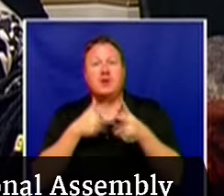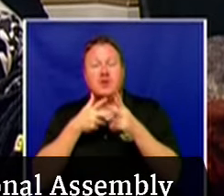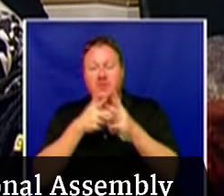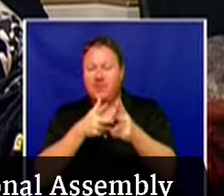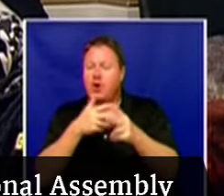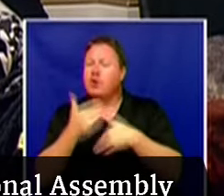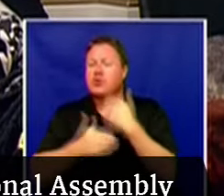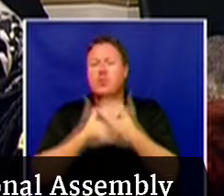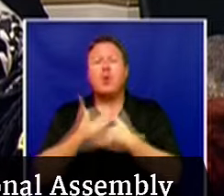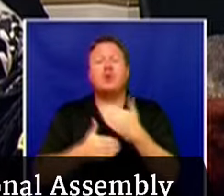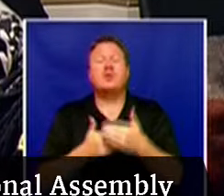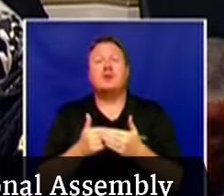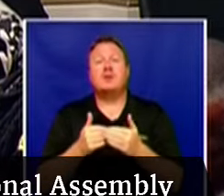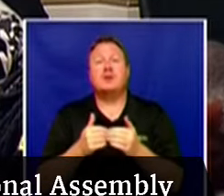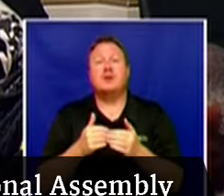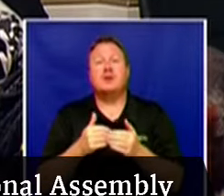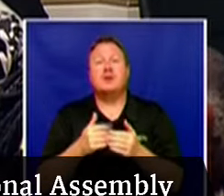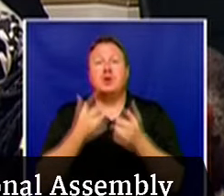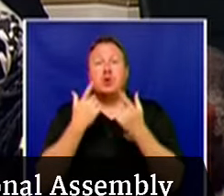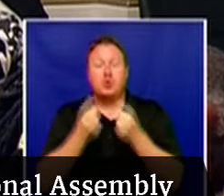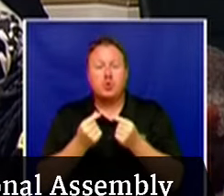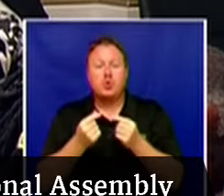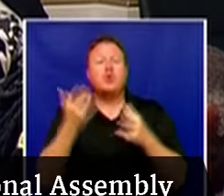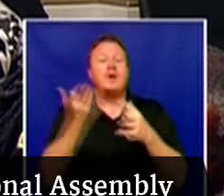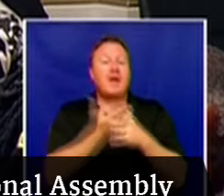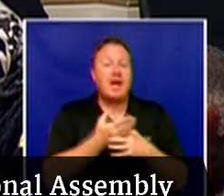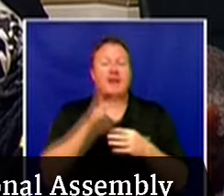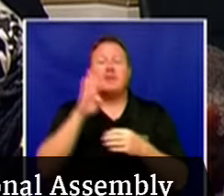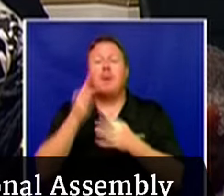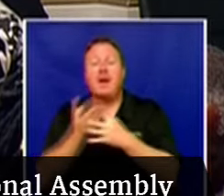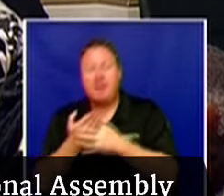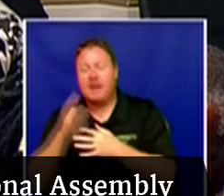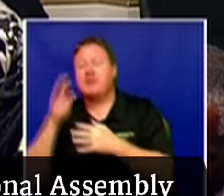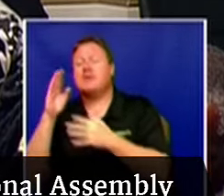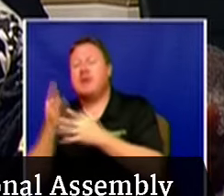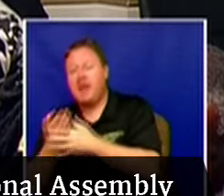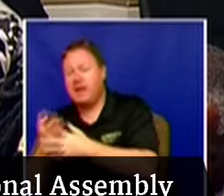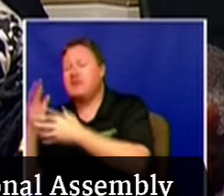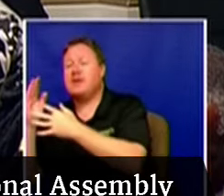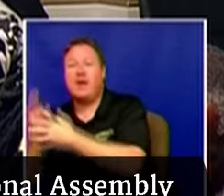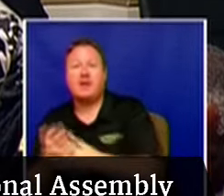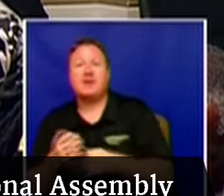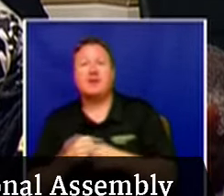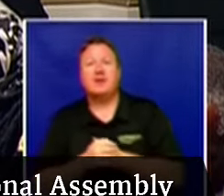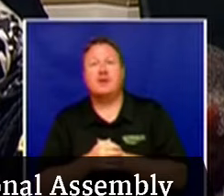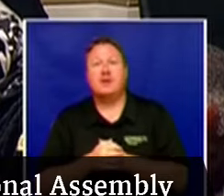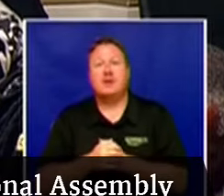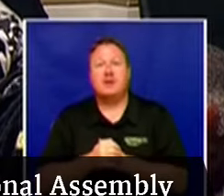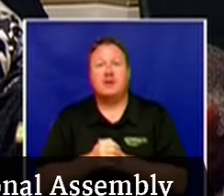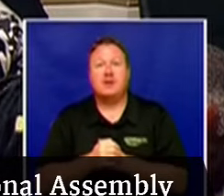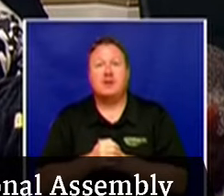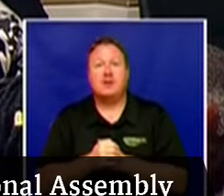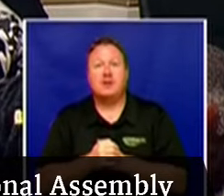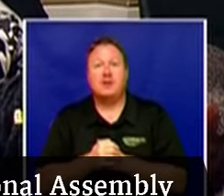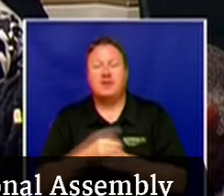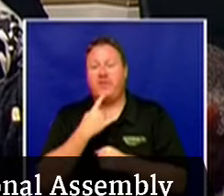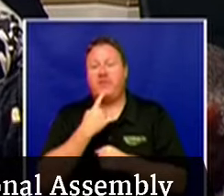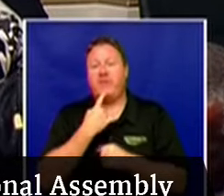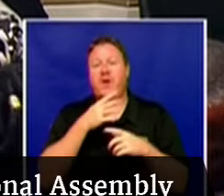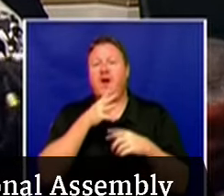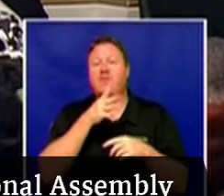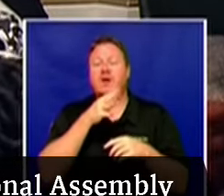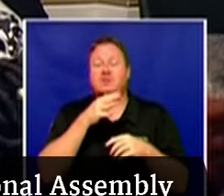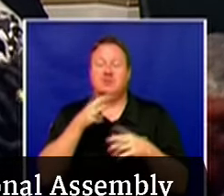process and is done on a case-by-case basis? Dit is 'n swak verkiesingsfoefie wat u gevra het.